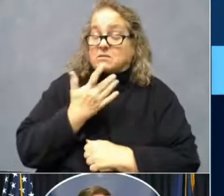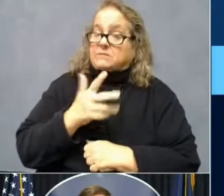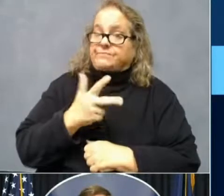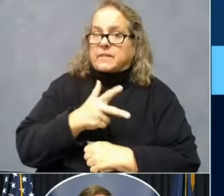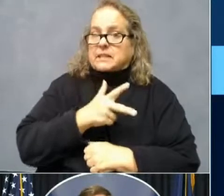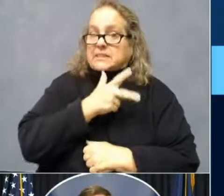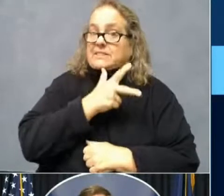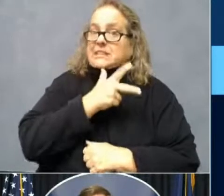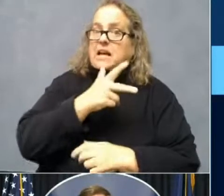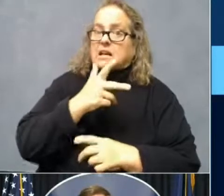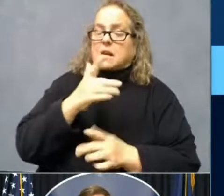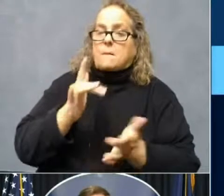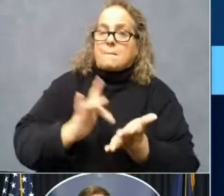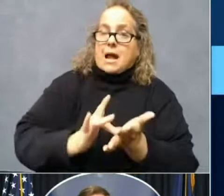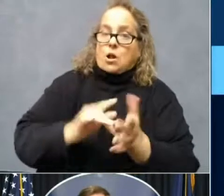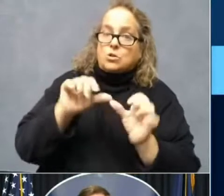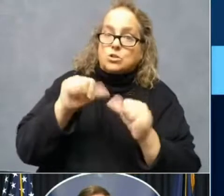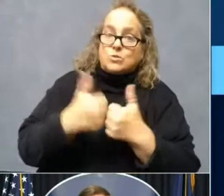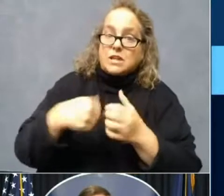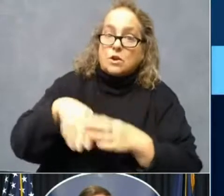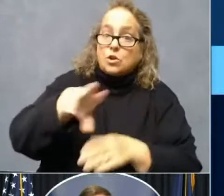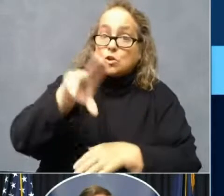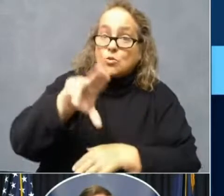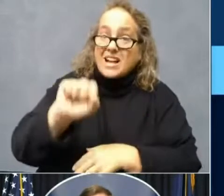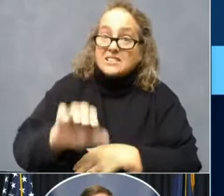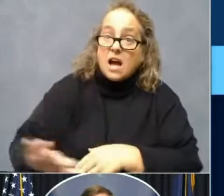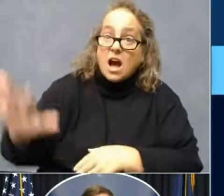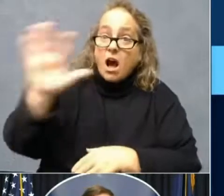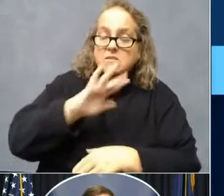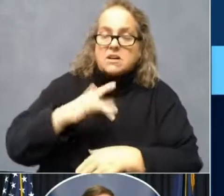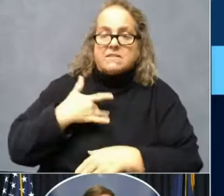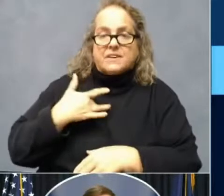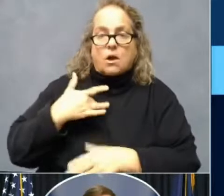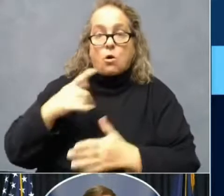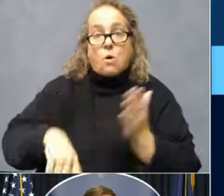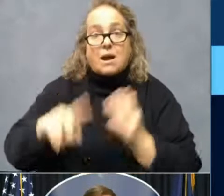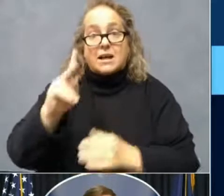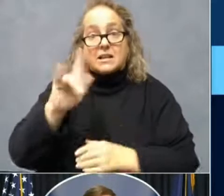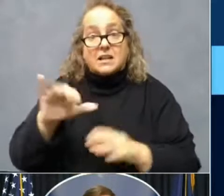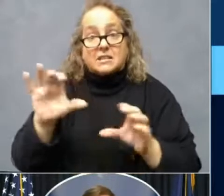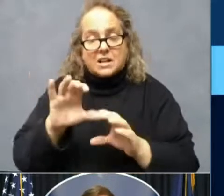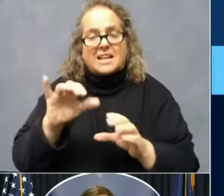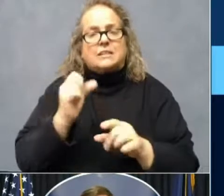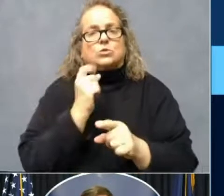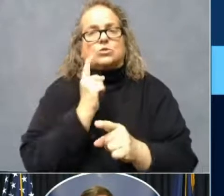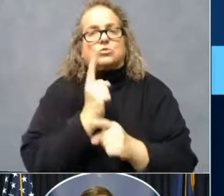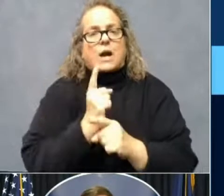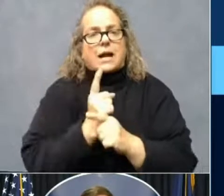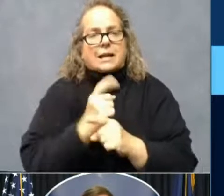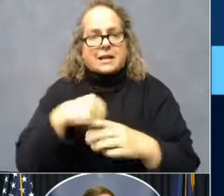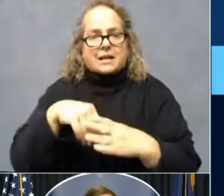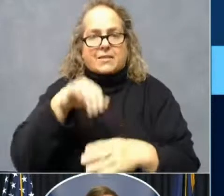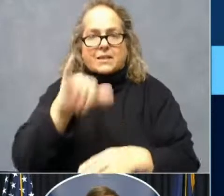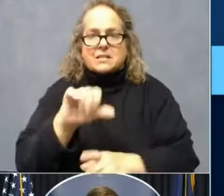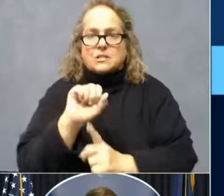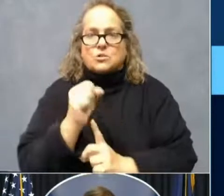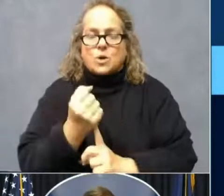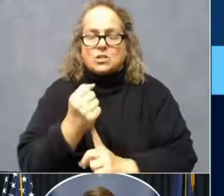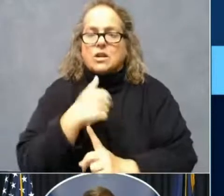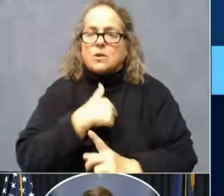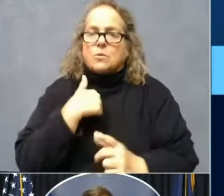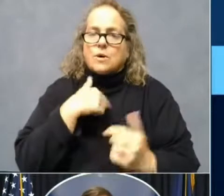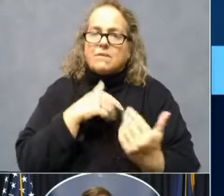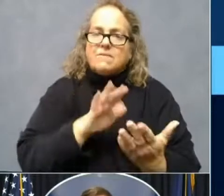United States believes the reasoning was sound and is correct in the situation that we face. And it goes